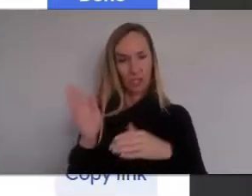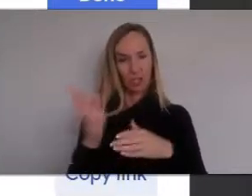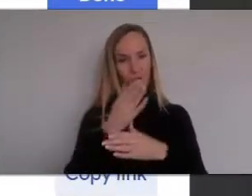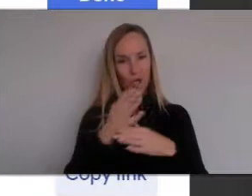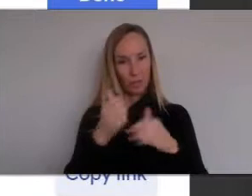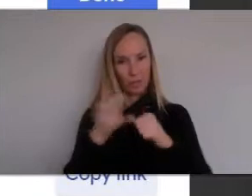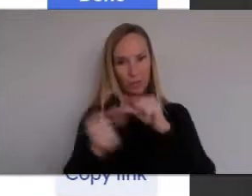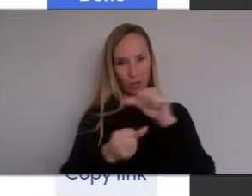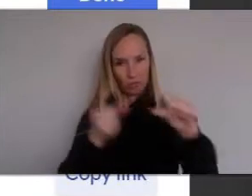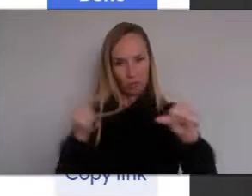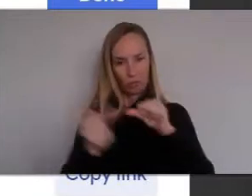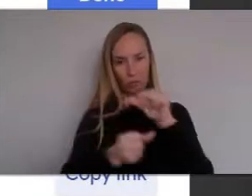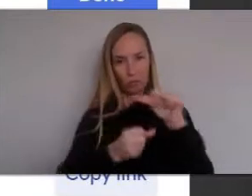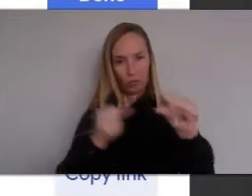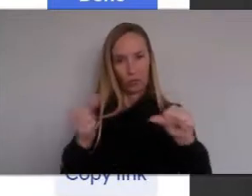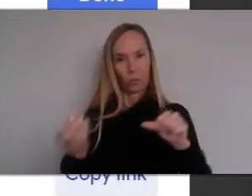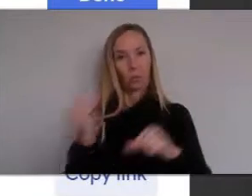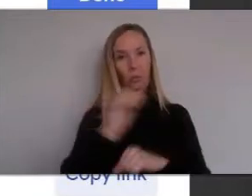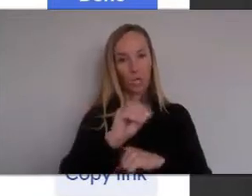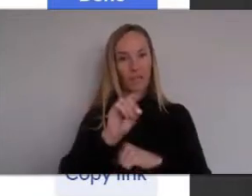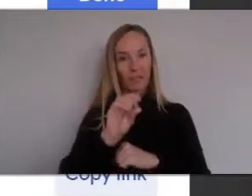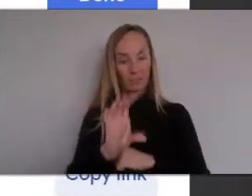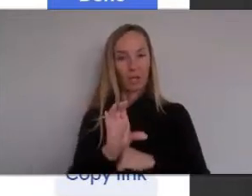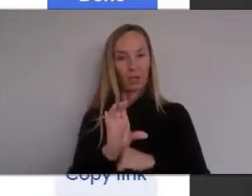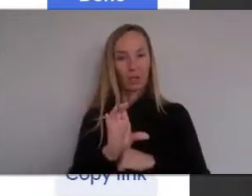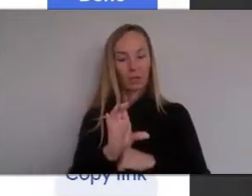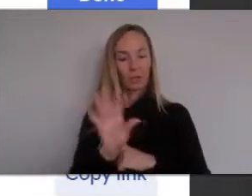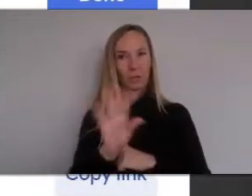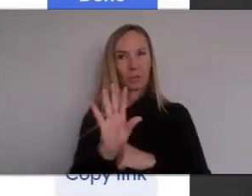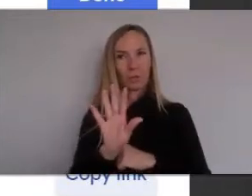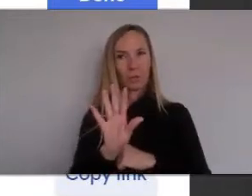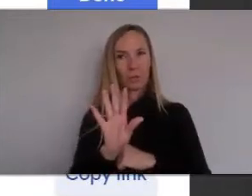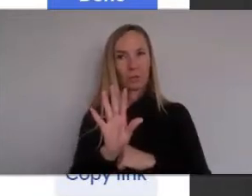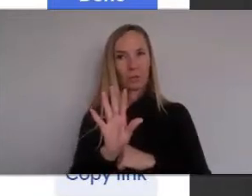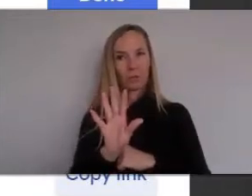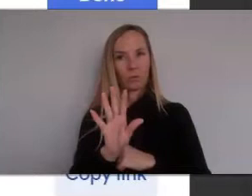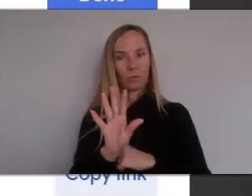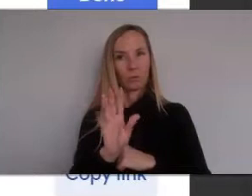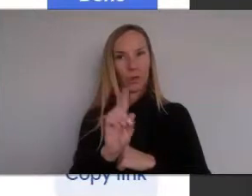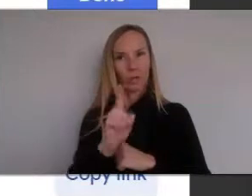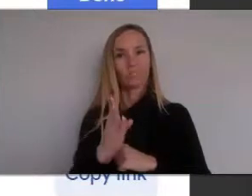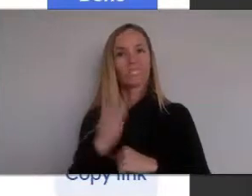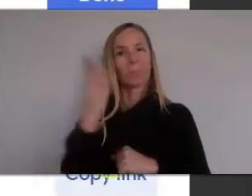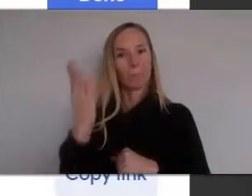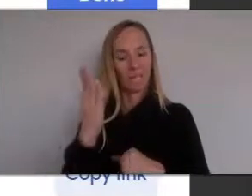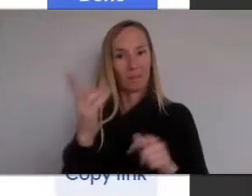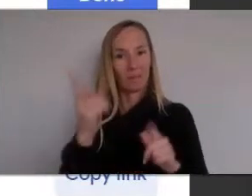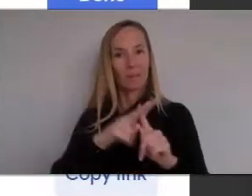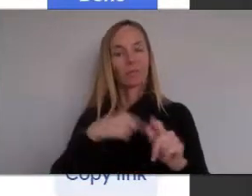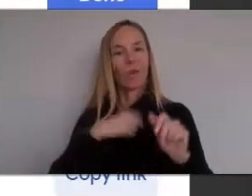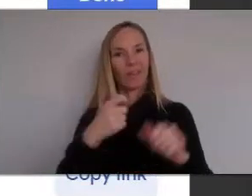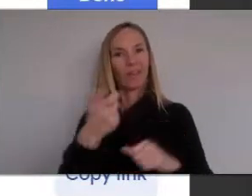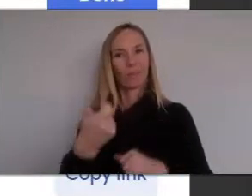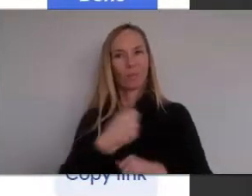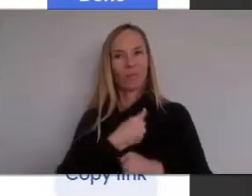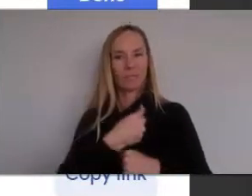share it with each other, put it in the document, or I'm sorry, in your, when you submit the assignment so that I can view it.